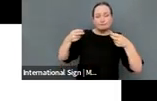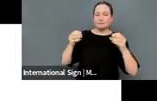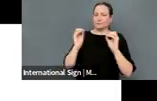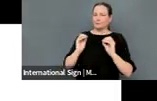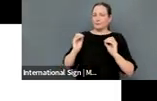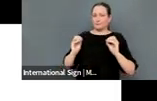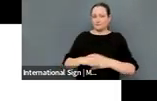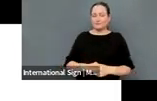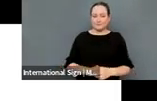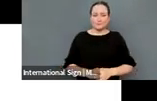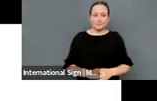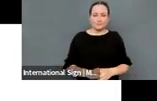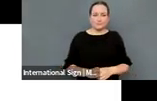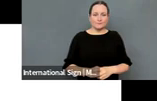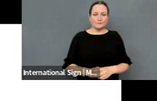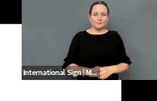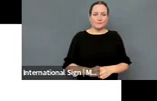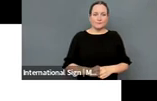like maternity and